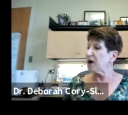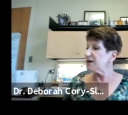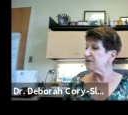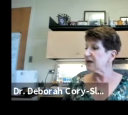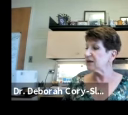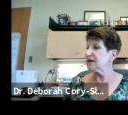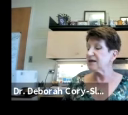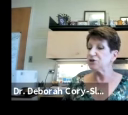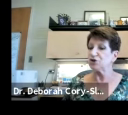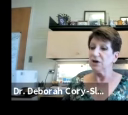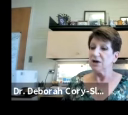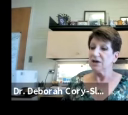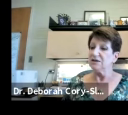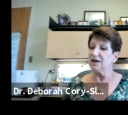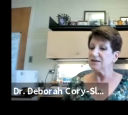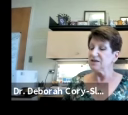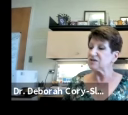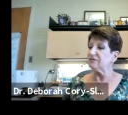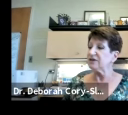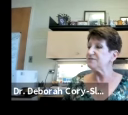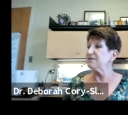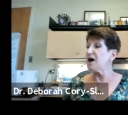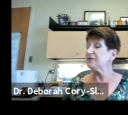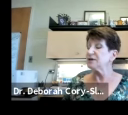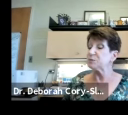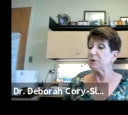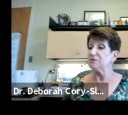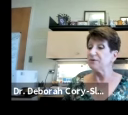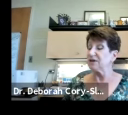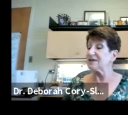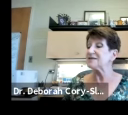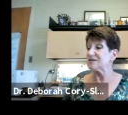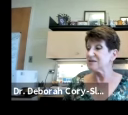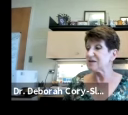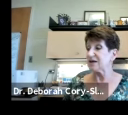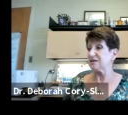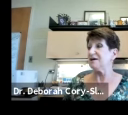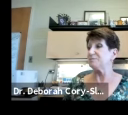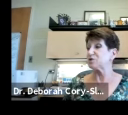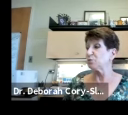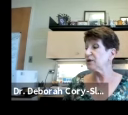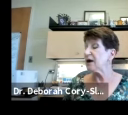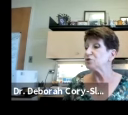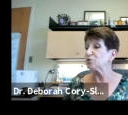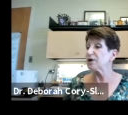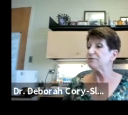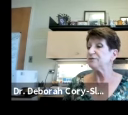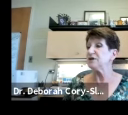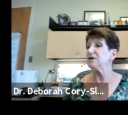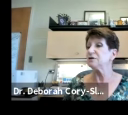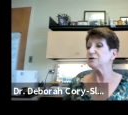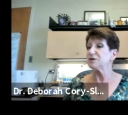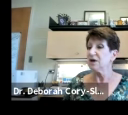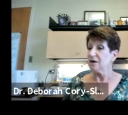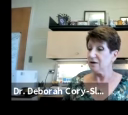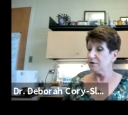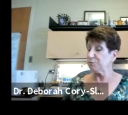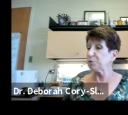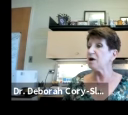funded by the NIH in 1975 and has been funded since that time. So we're now enjoying 50